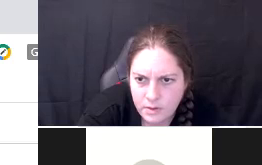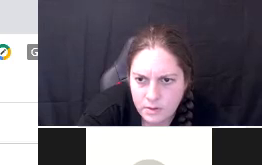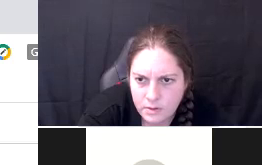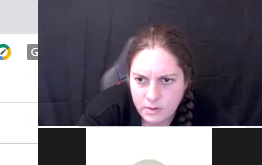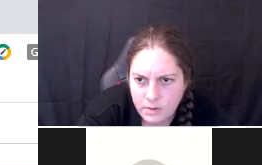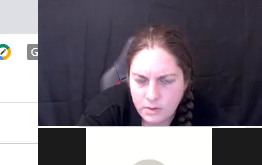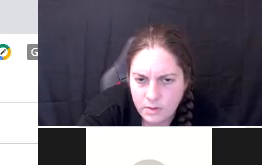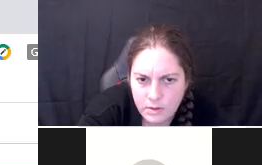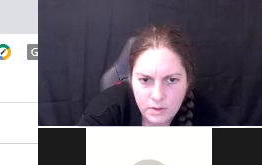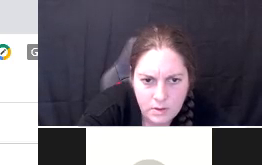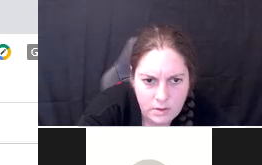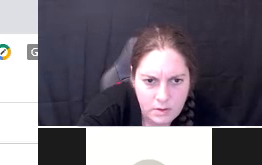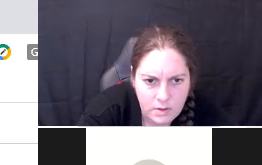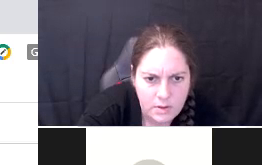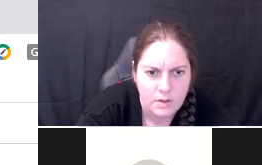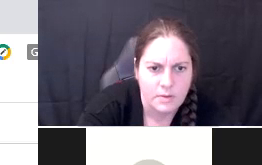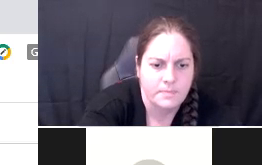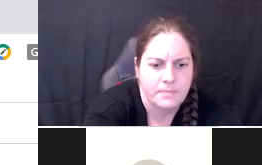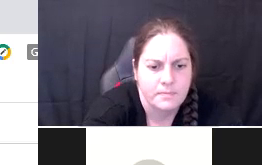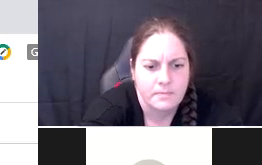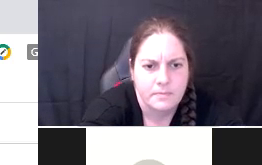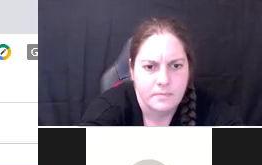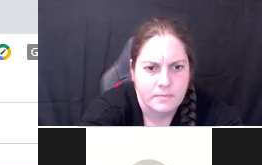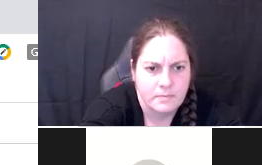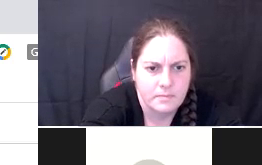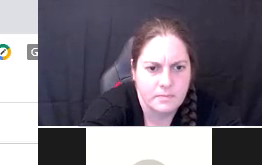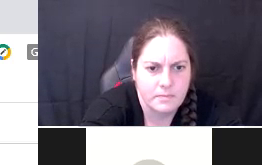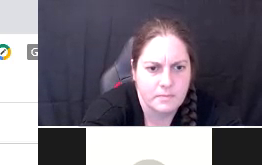keep you on track in terms of due dates and assignments.